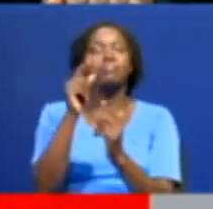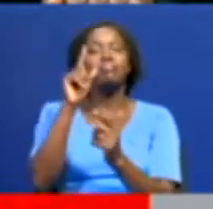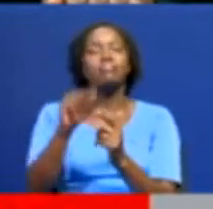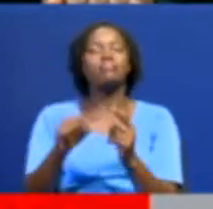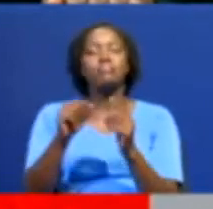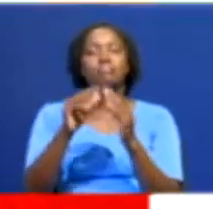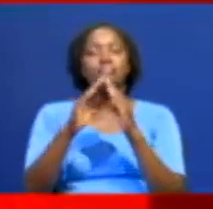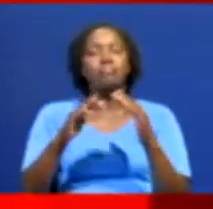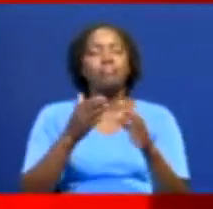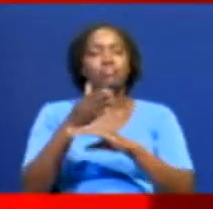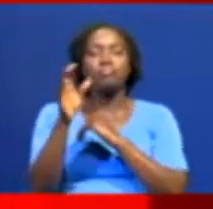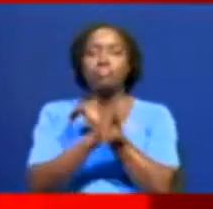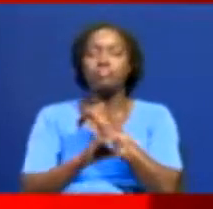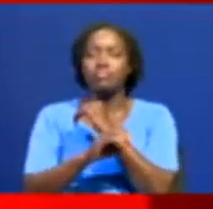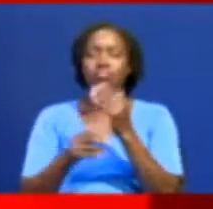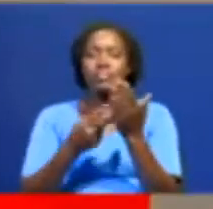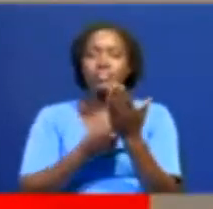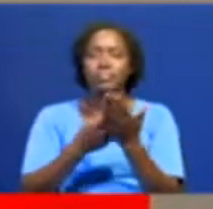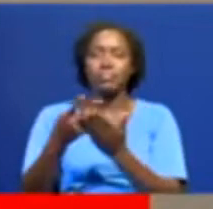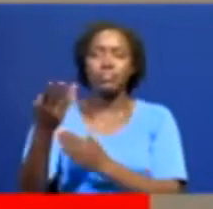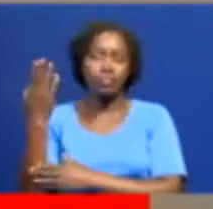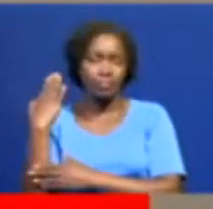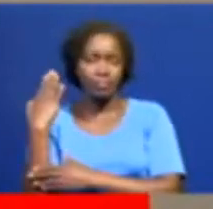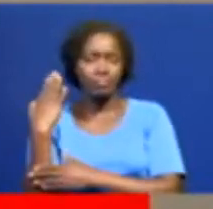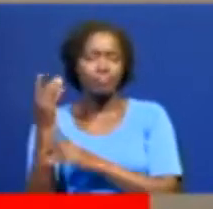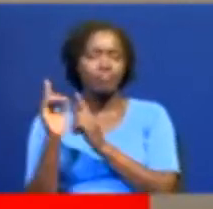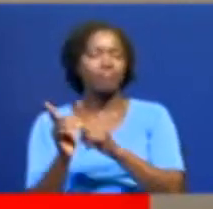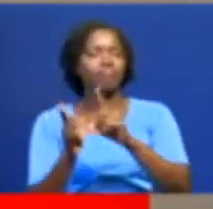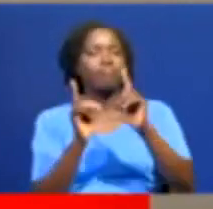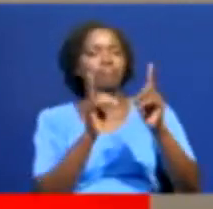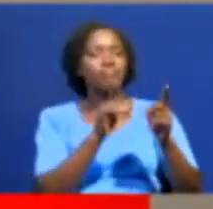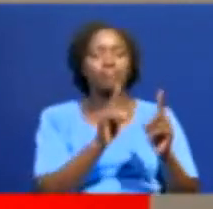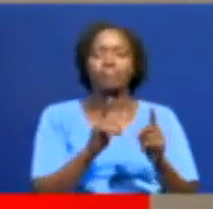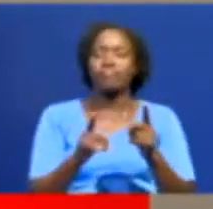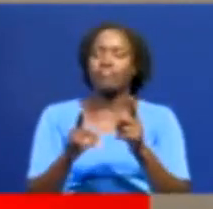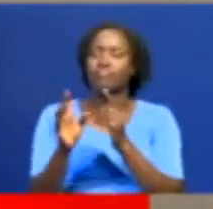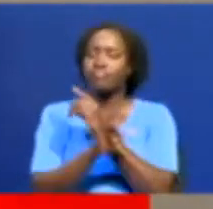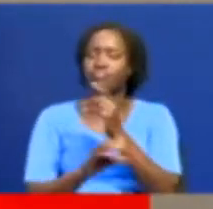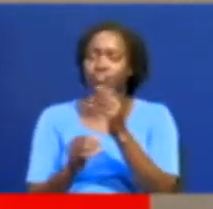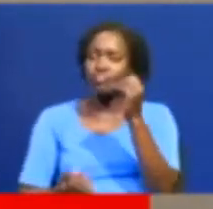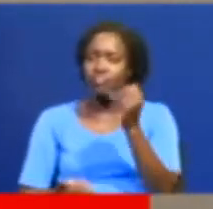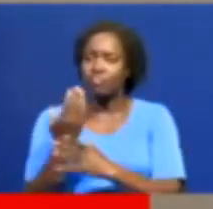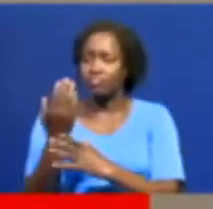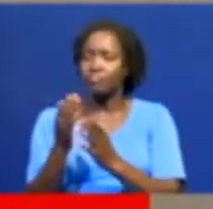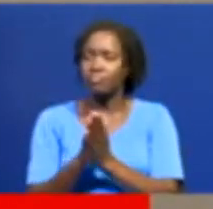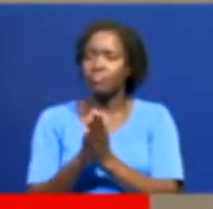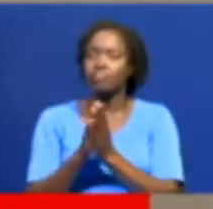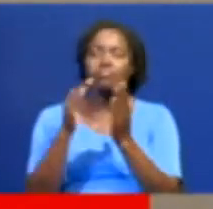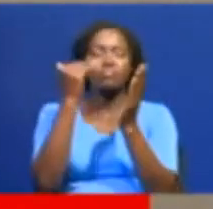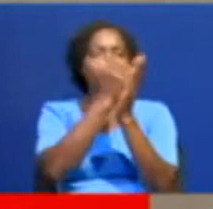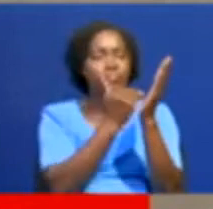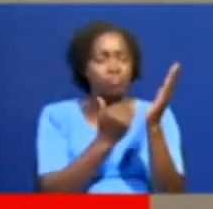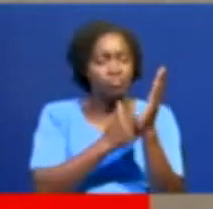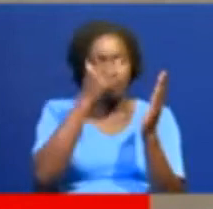housing across the country. Remember, in the last 2 weeks, he has been going around the country launching affordable housing programs. We saw one in Thika,